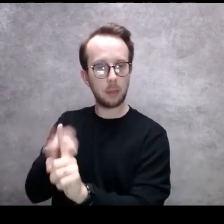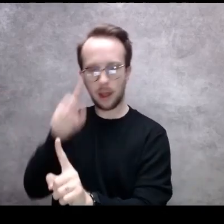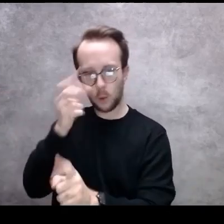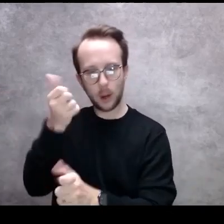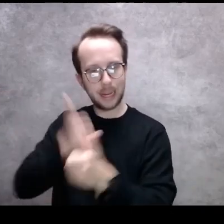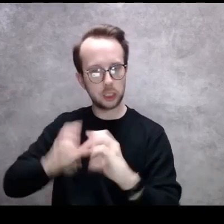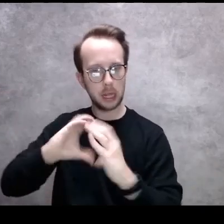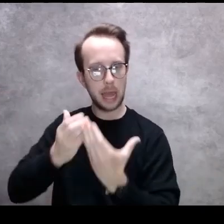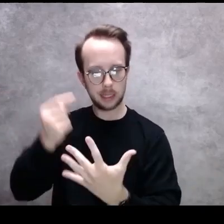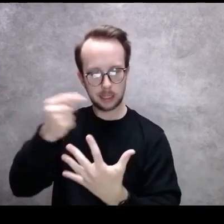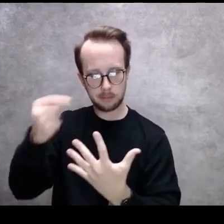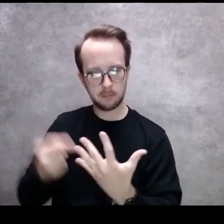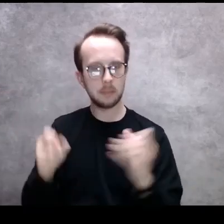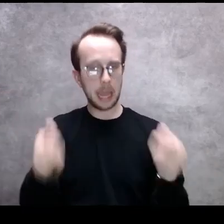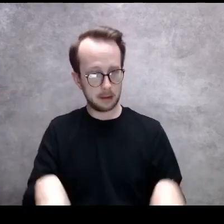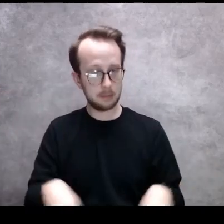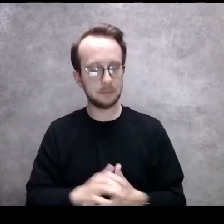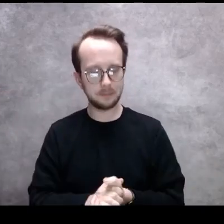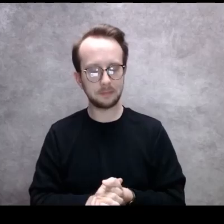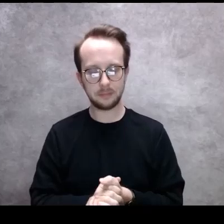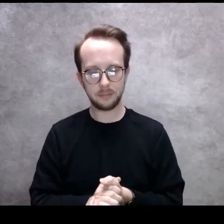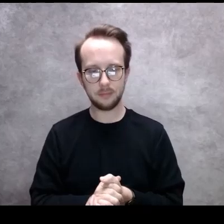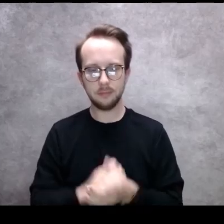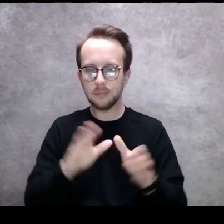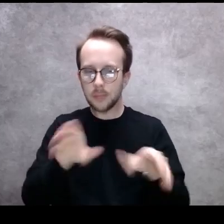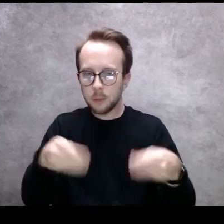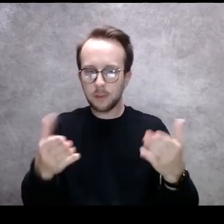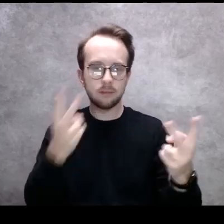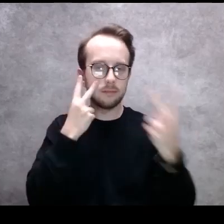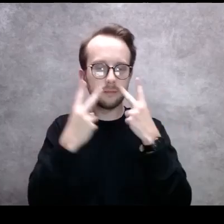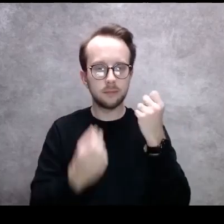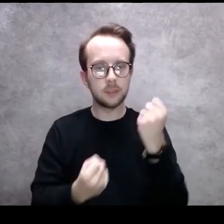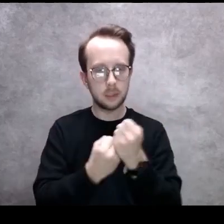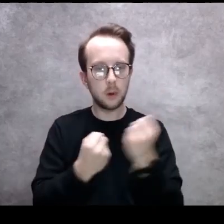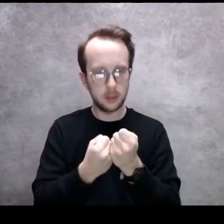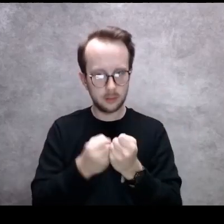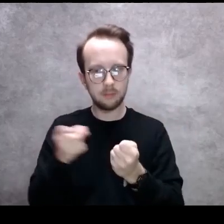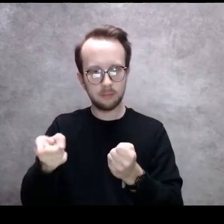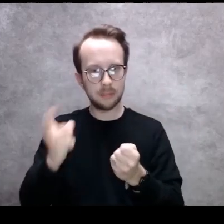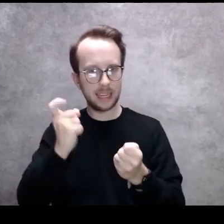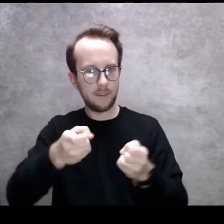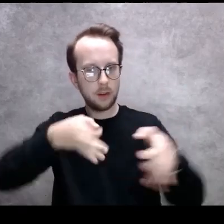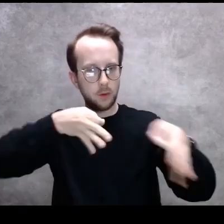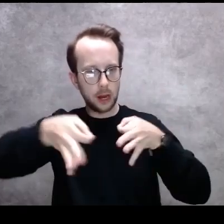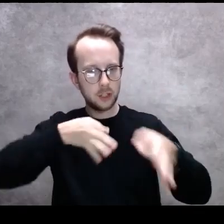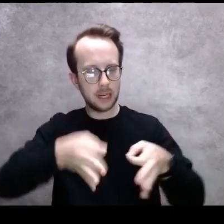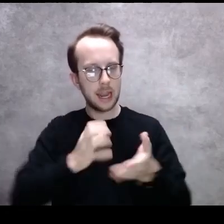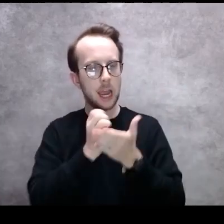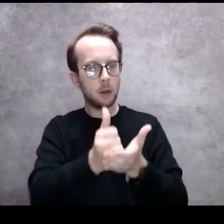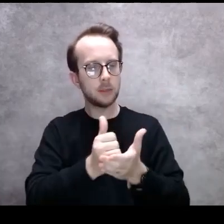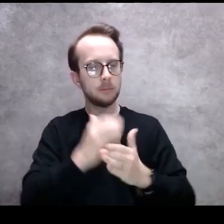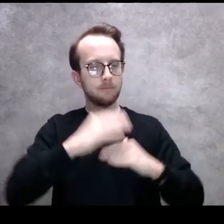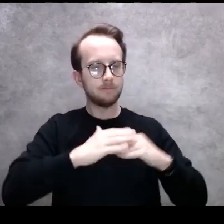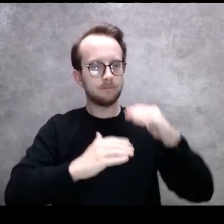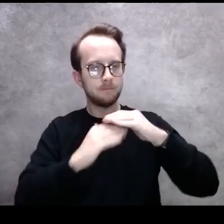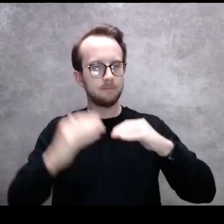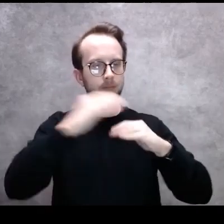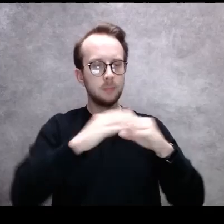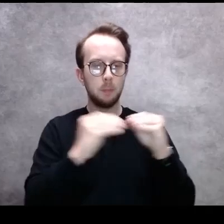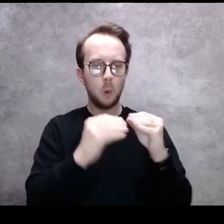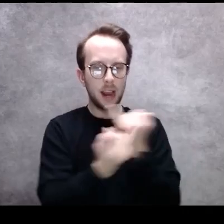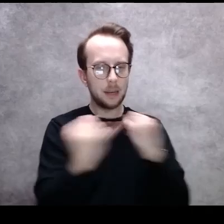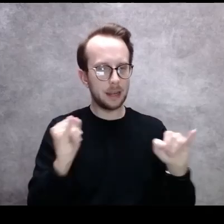they go to. Providing visual supports when directions are given builds independence and decreases students relying